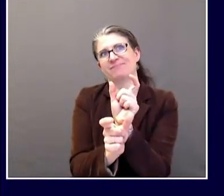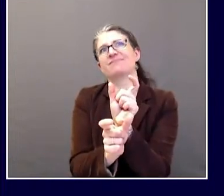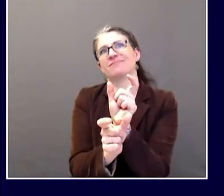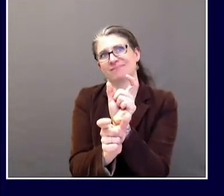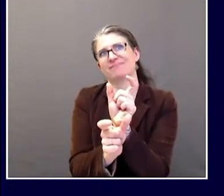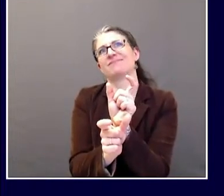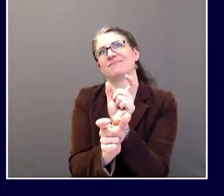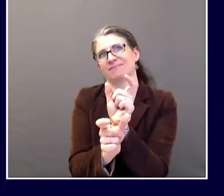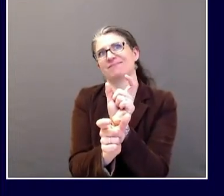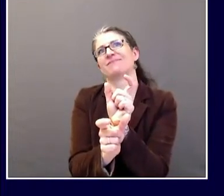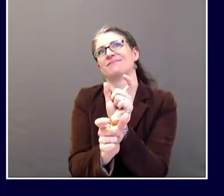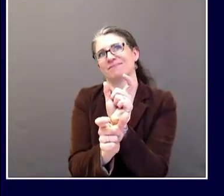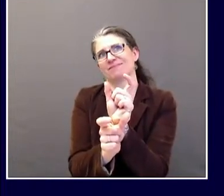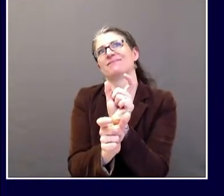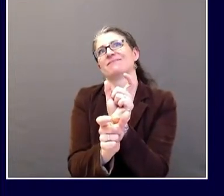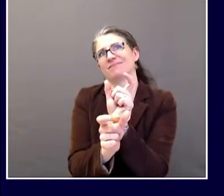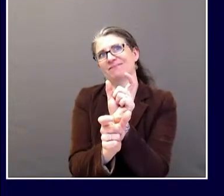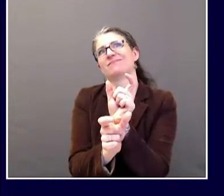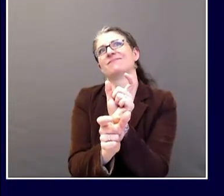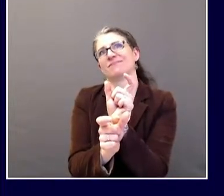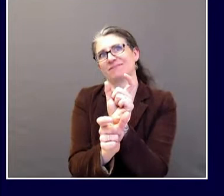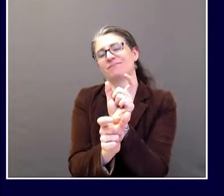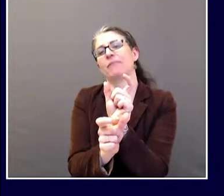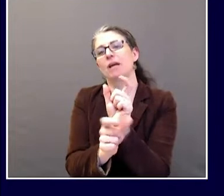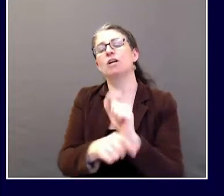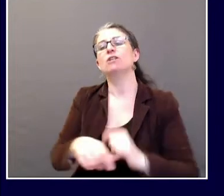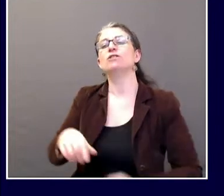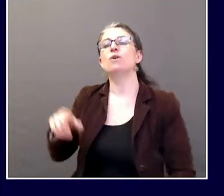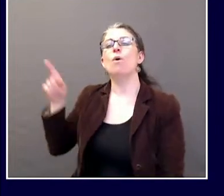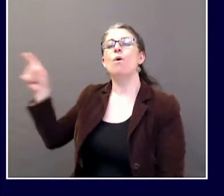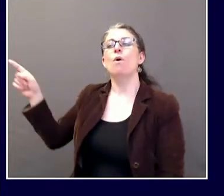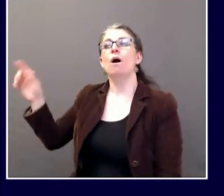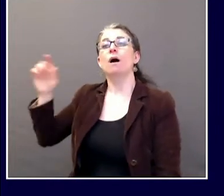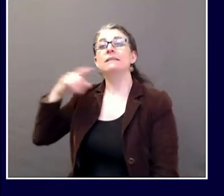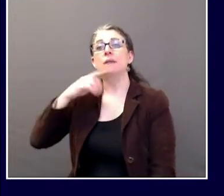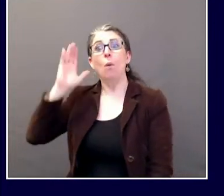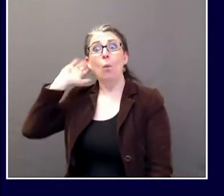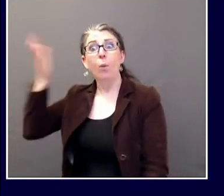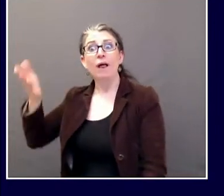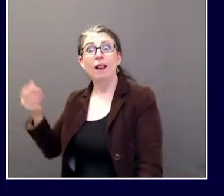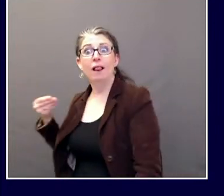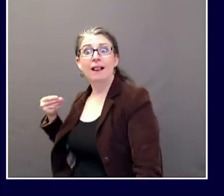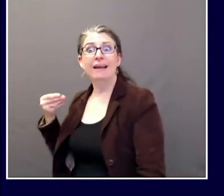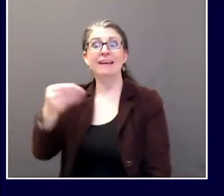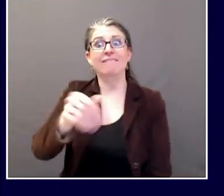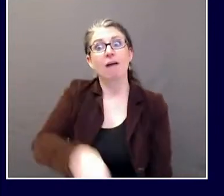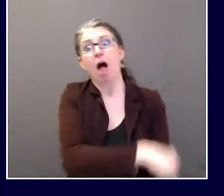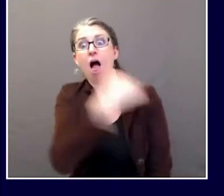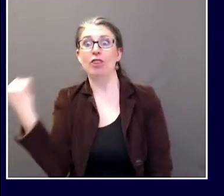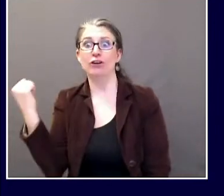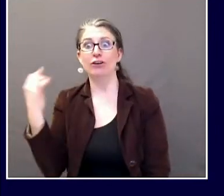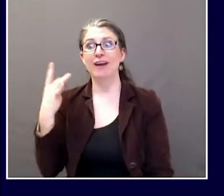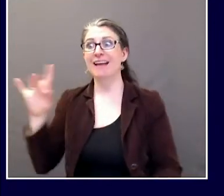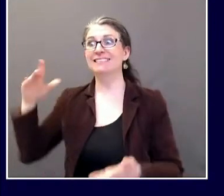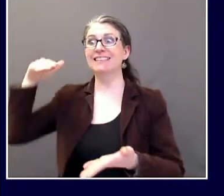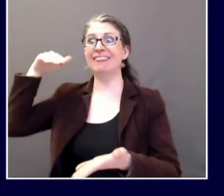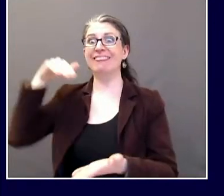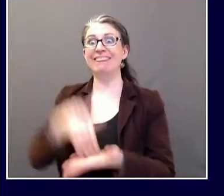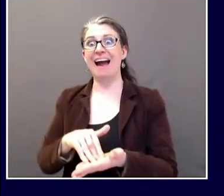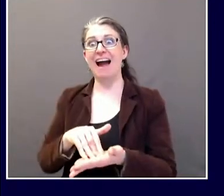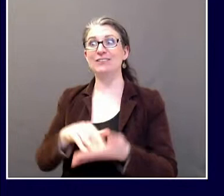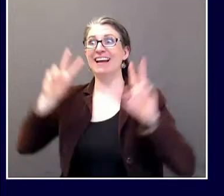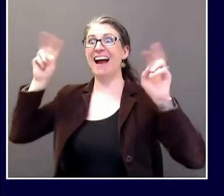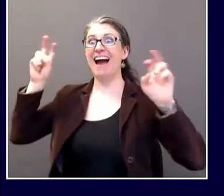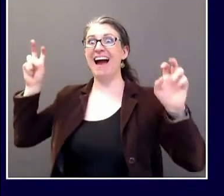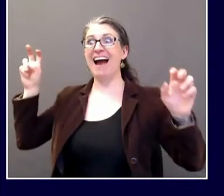receipt of vaccine. It's in effect a promissory note for second doses that will be delivered 3 or 4 weeks in the future.